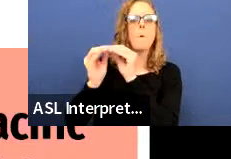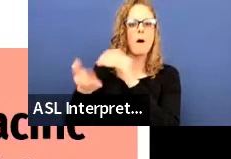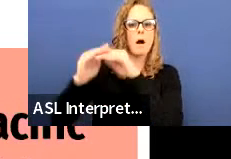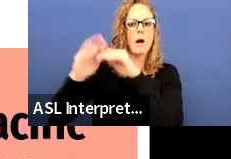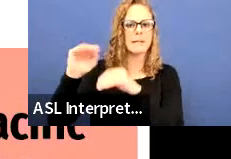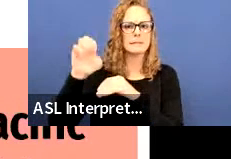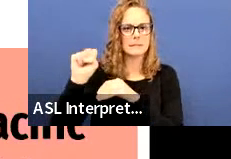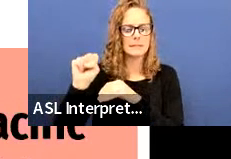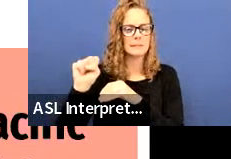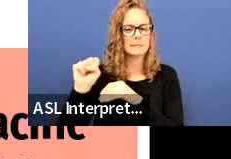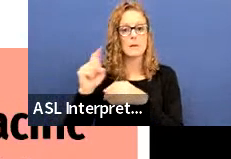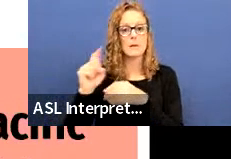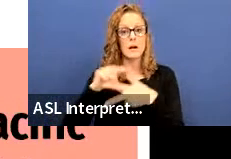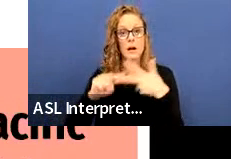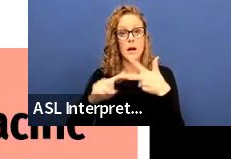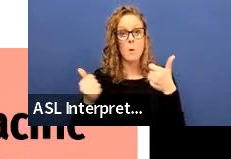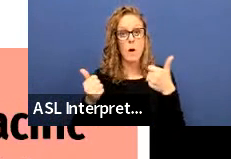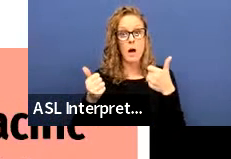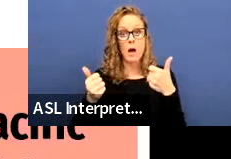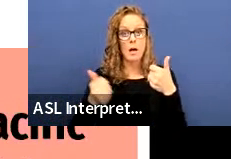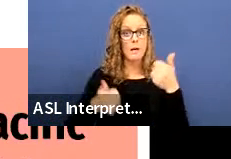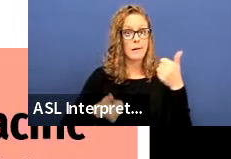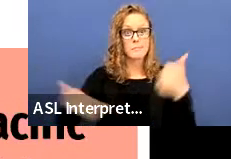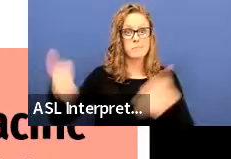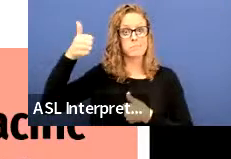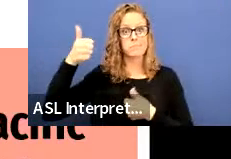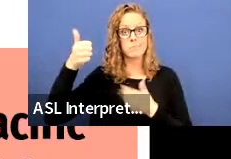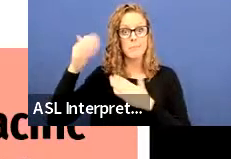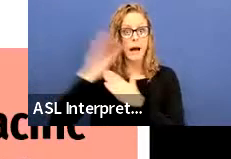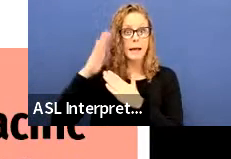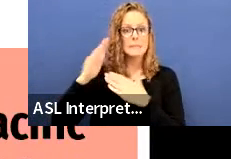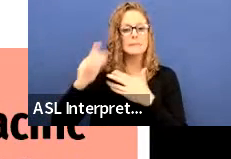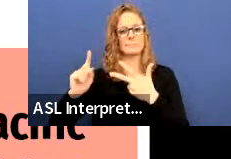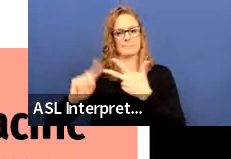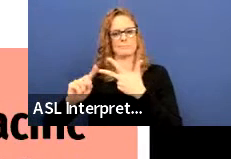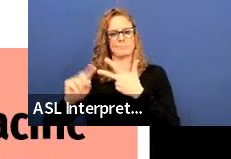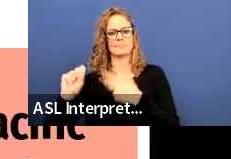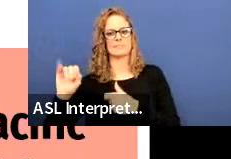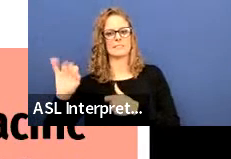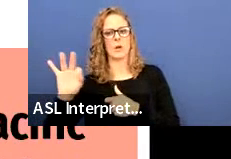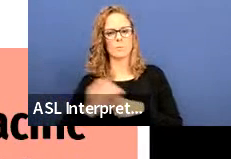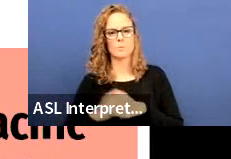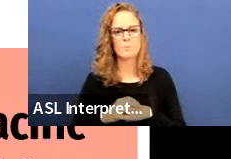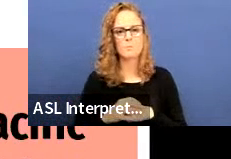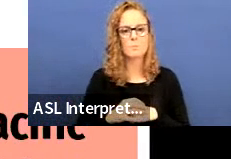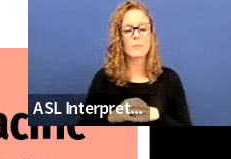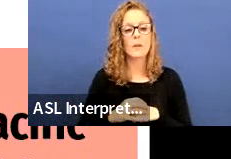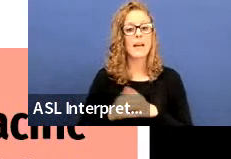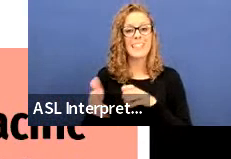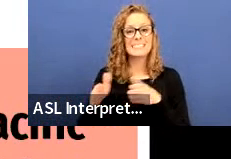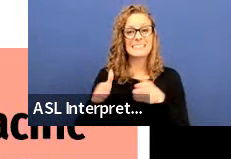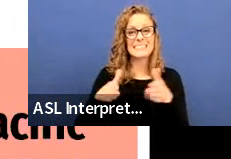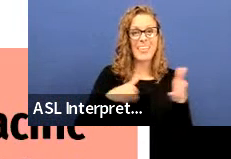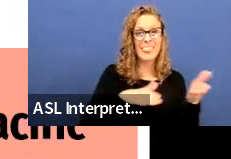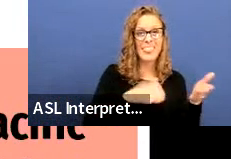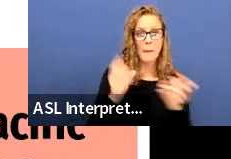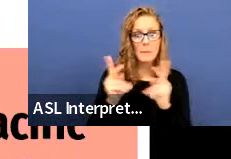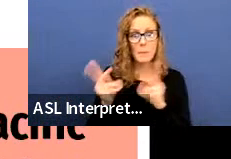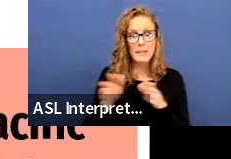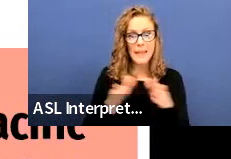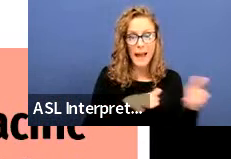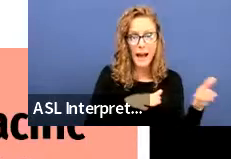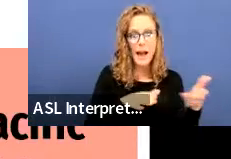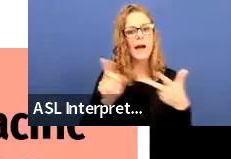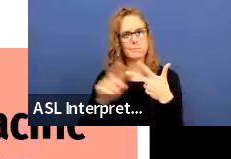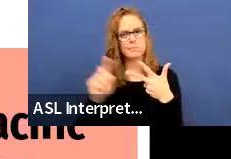And here we see the death rates, which is also highest in San Francisco, and then Marin County